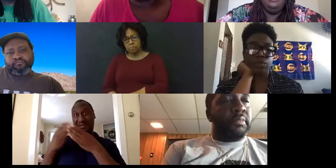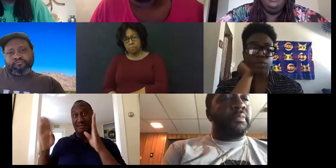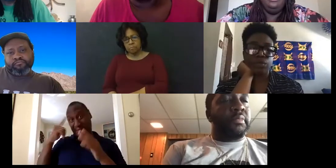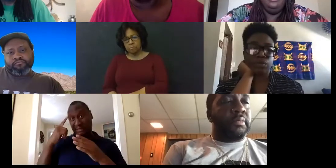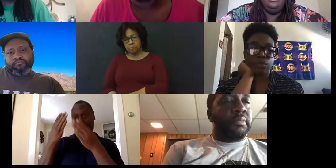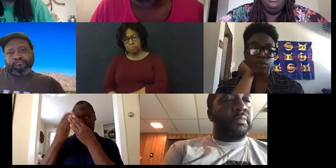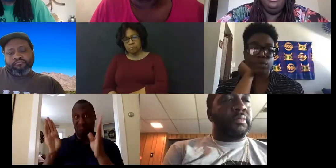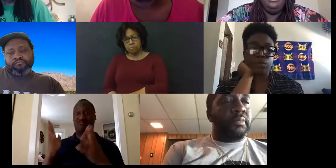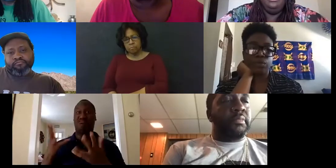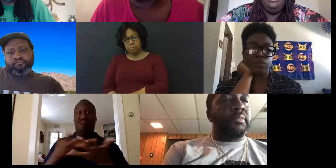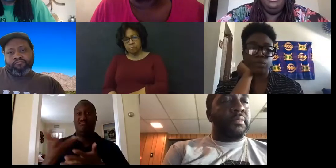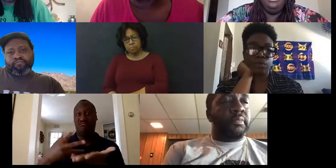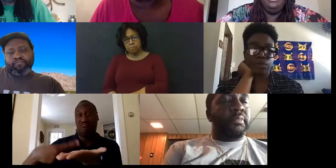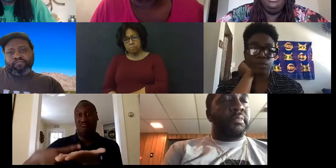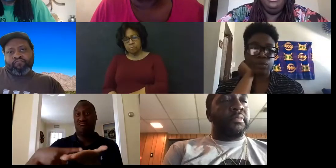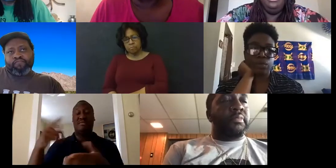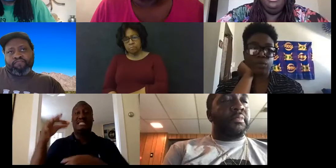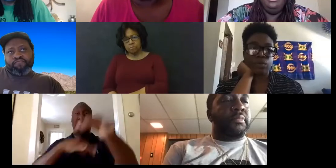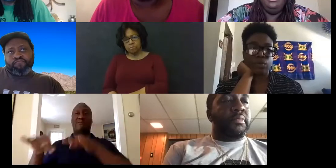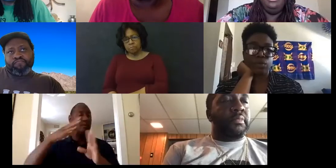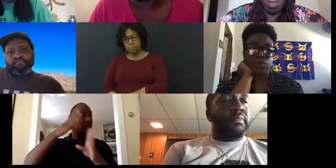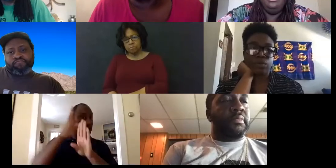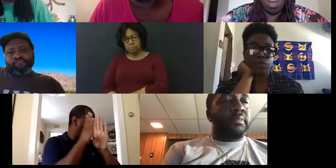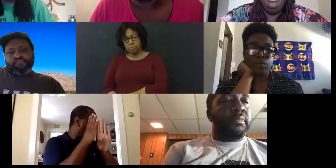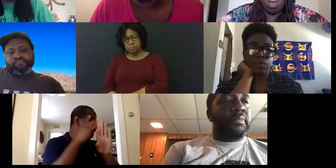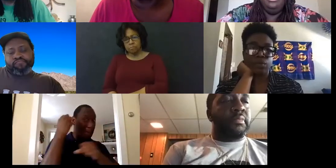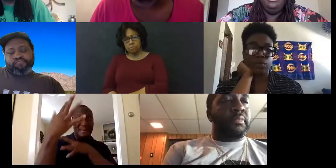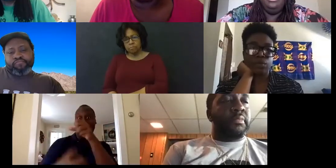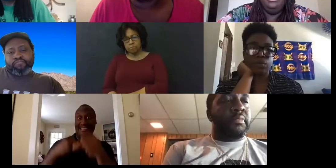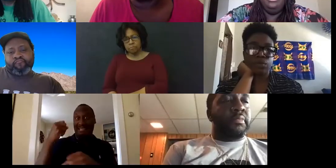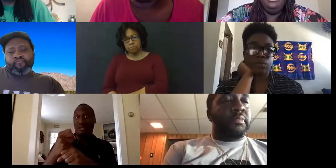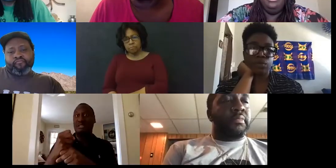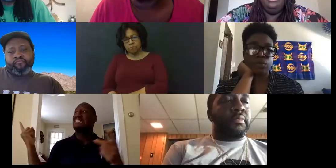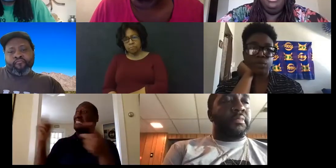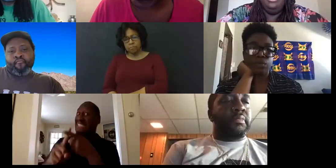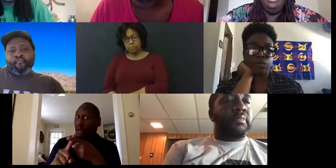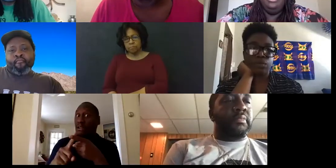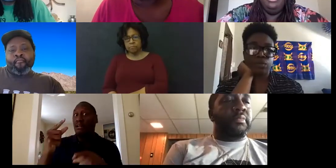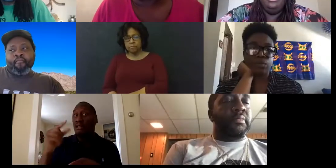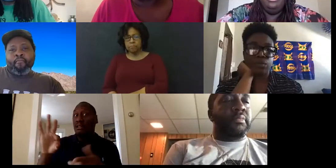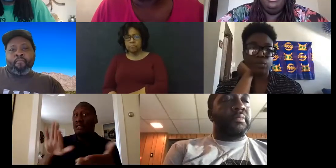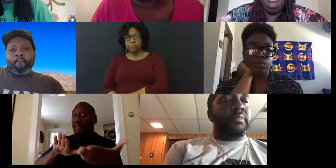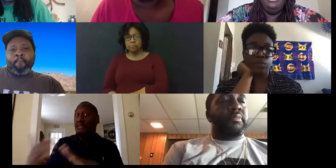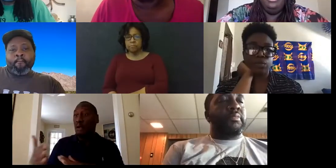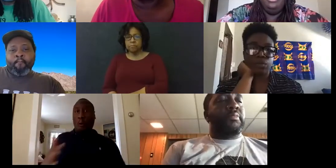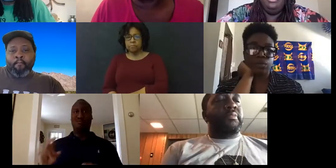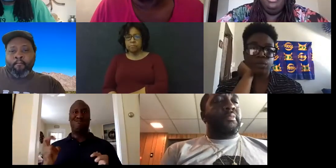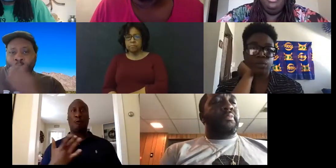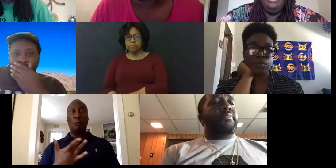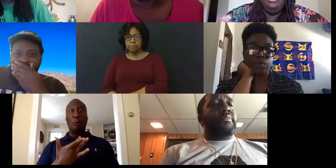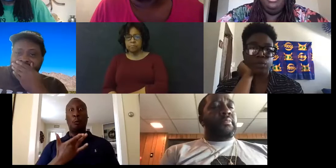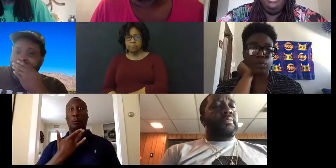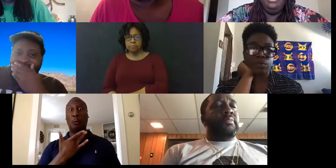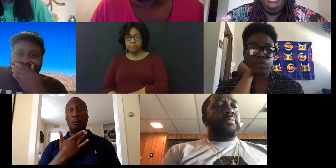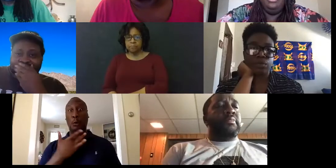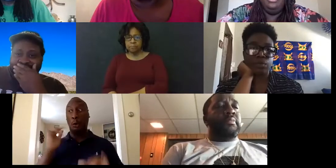have to open up and share our feelings. We have to be open-minded and willing to have that conversation instead of ignoring it as